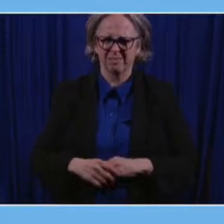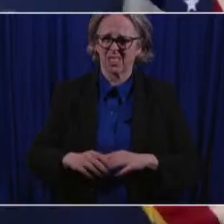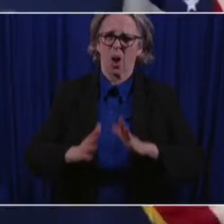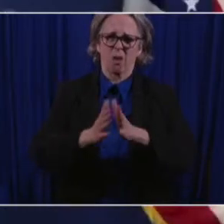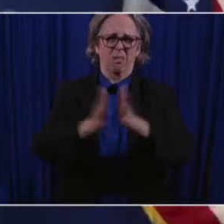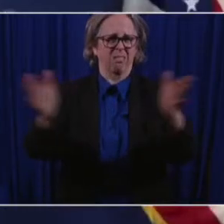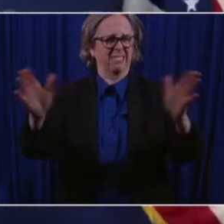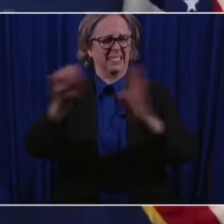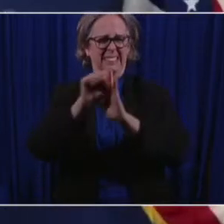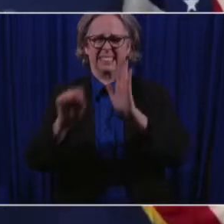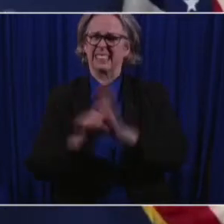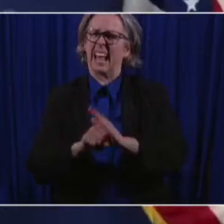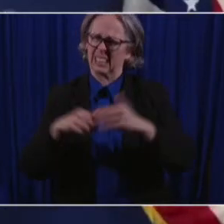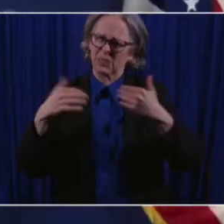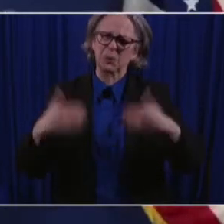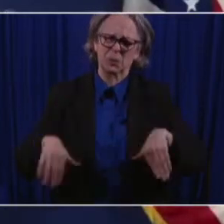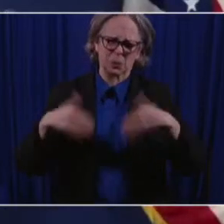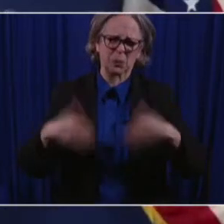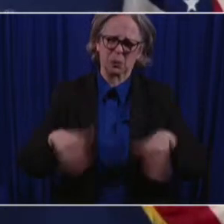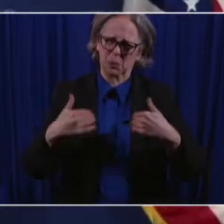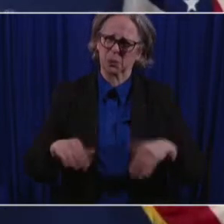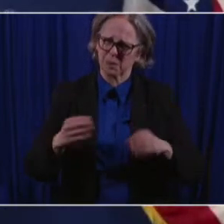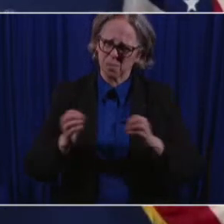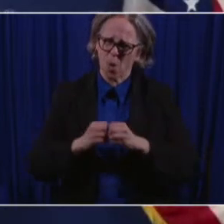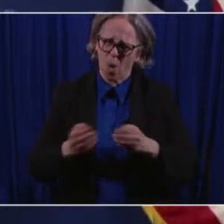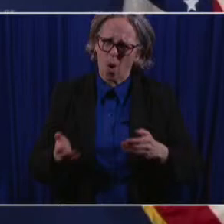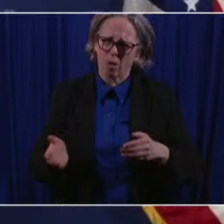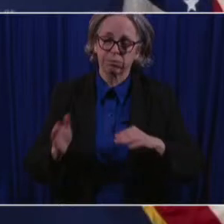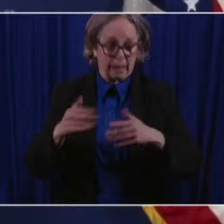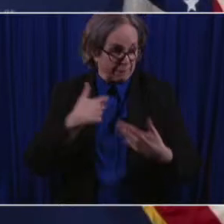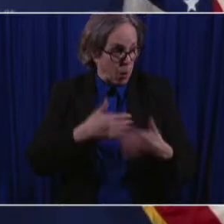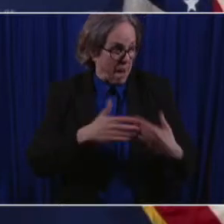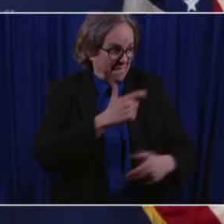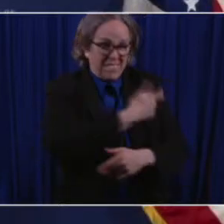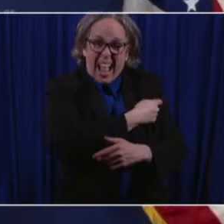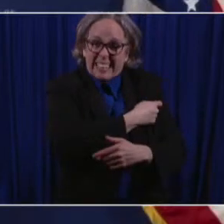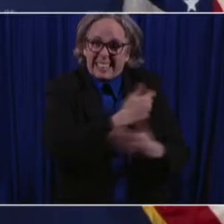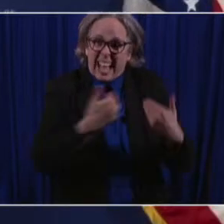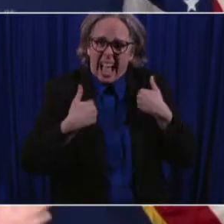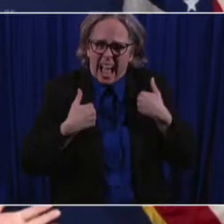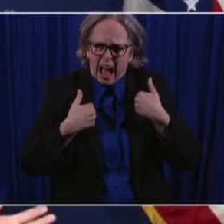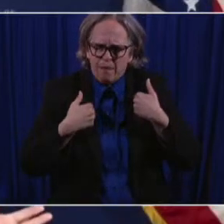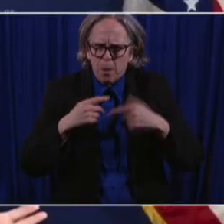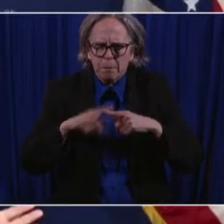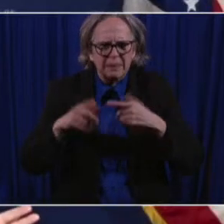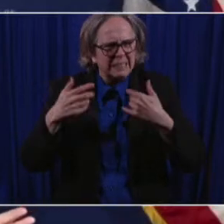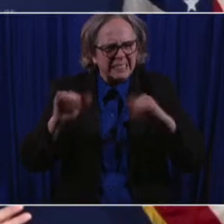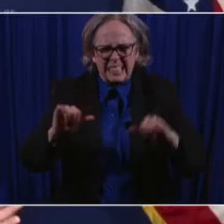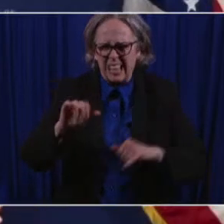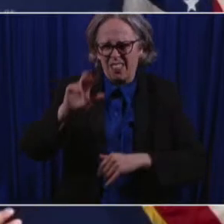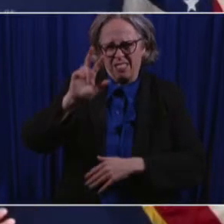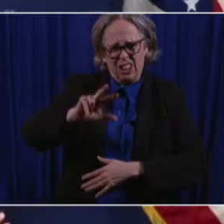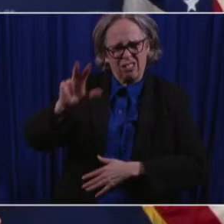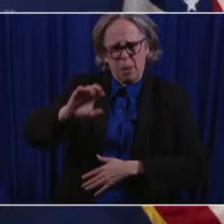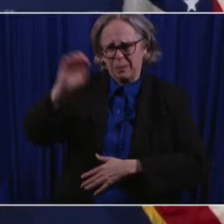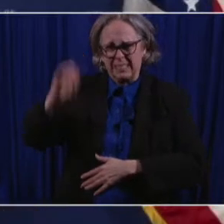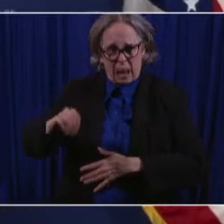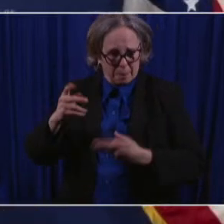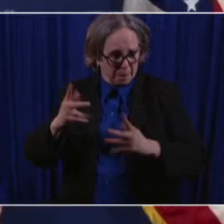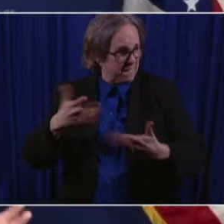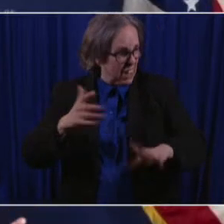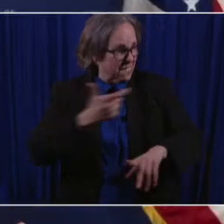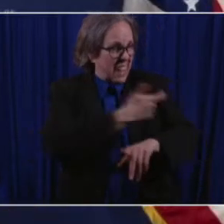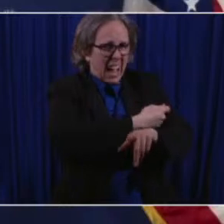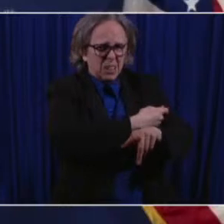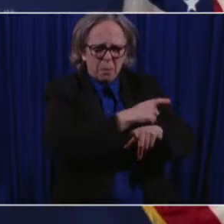people. Well over a third now of the population of Ohio has been vaccinated. We're eliminating them as being carriers or